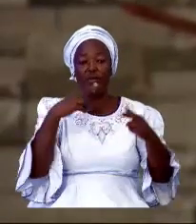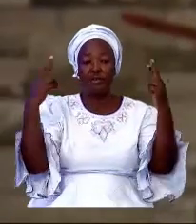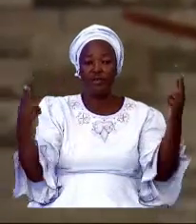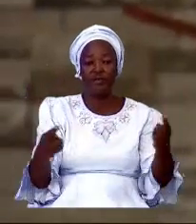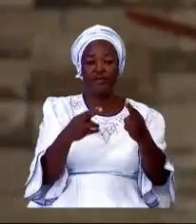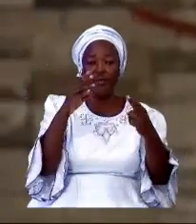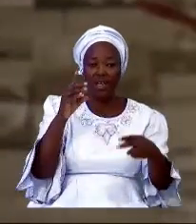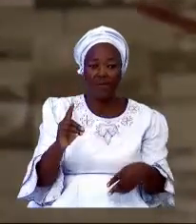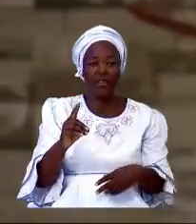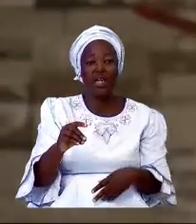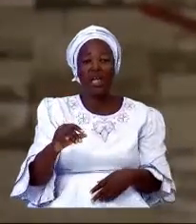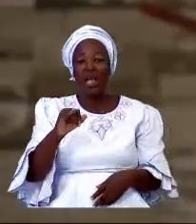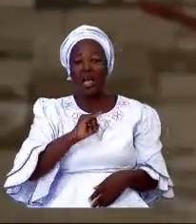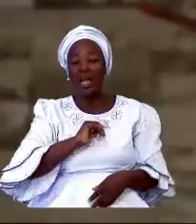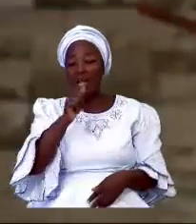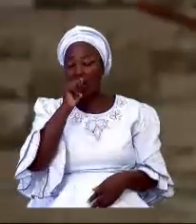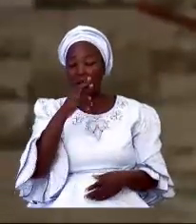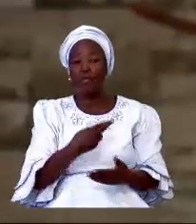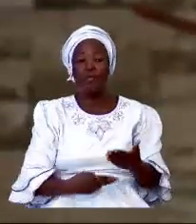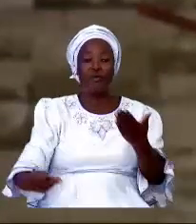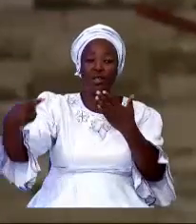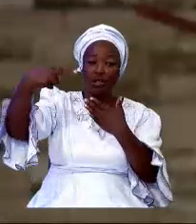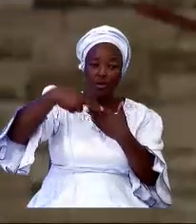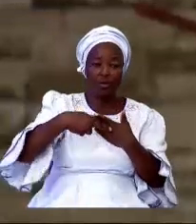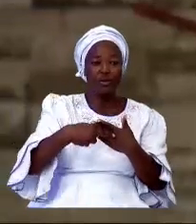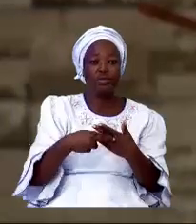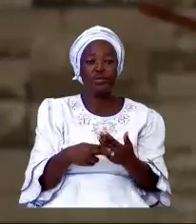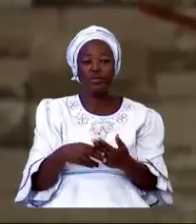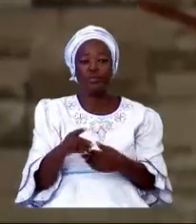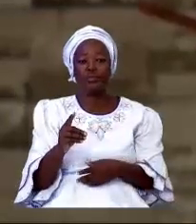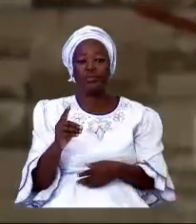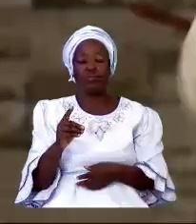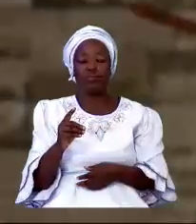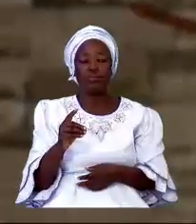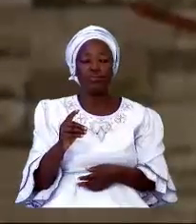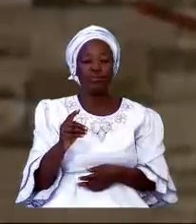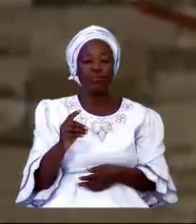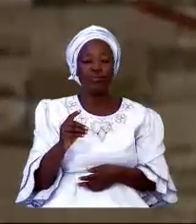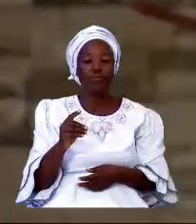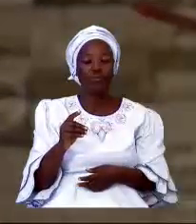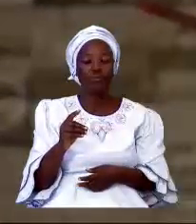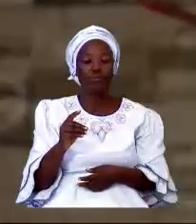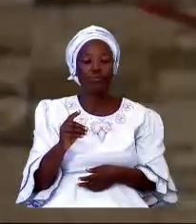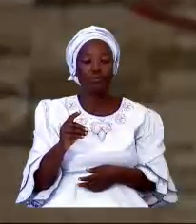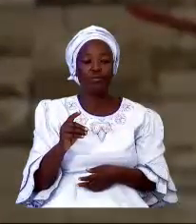I am revived. I am